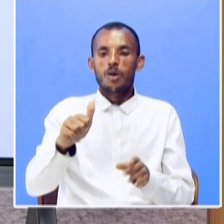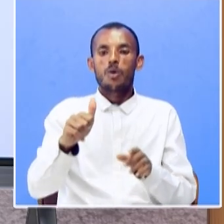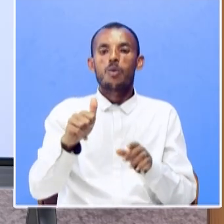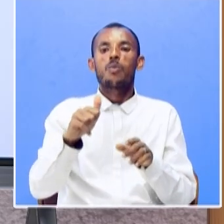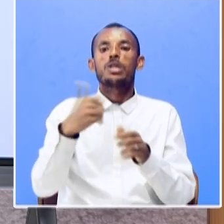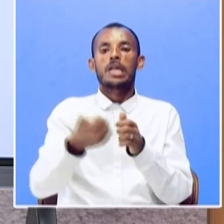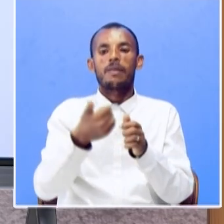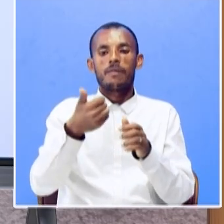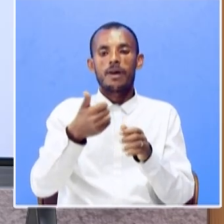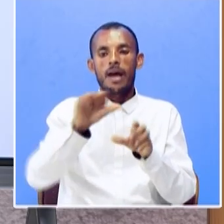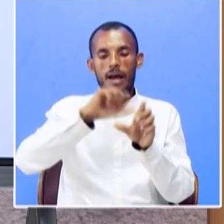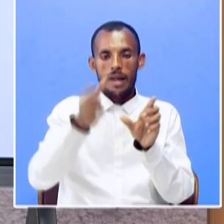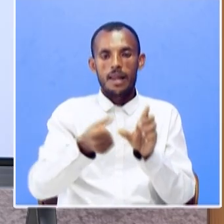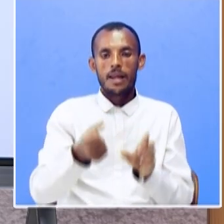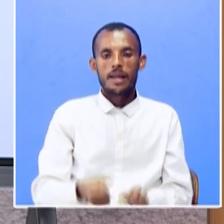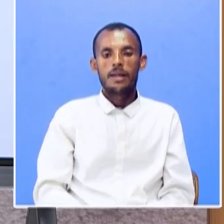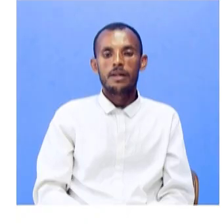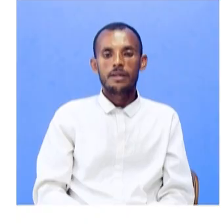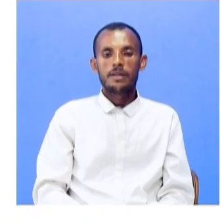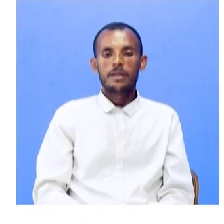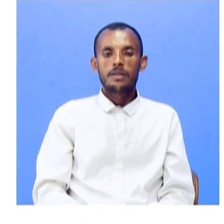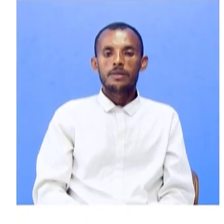this quadrilateral. Angle A